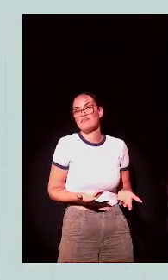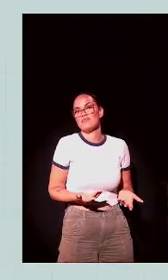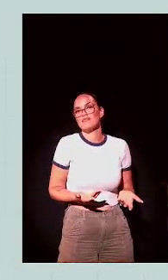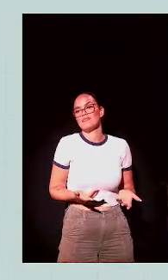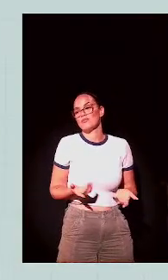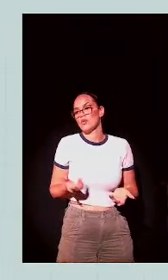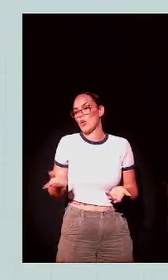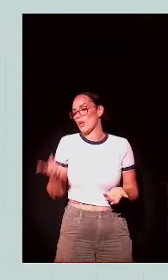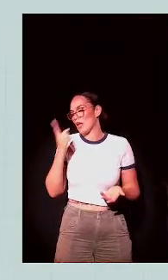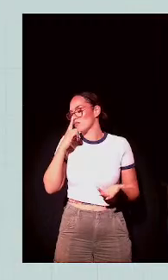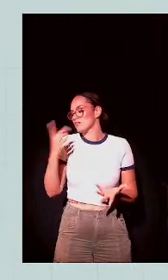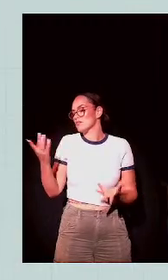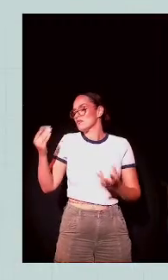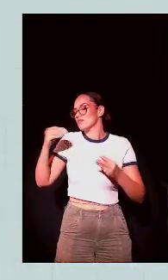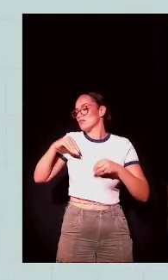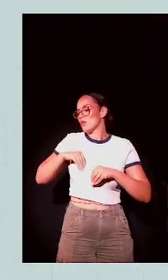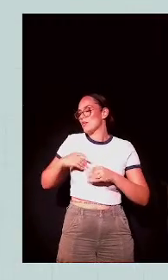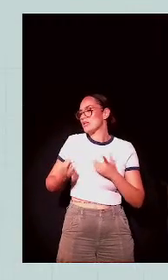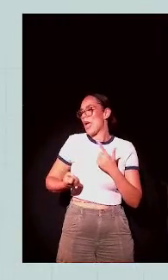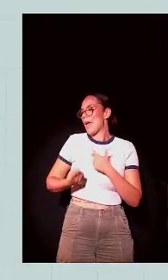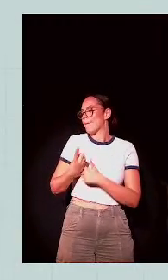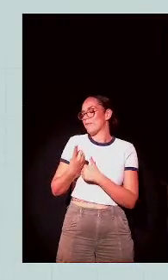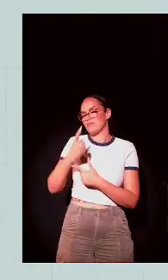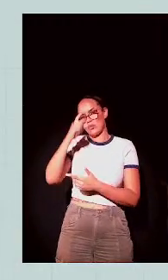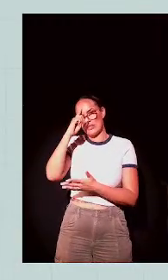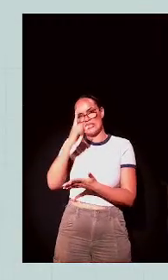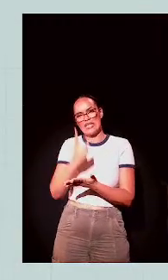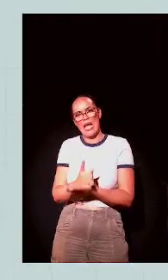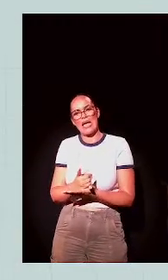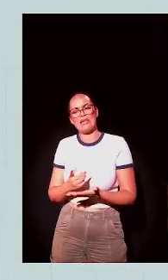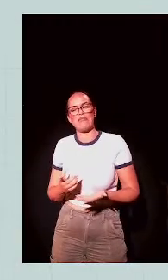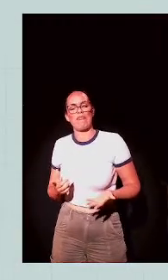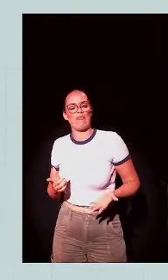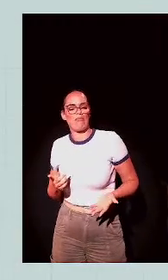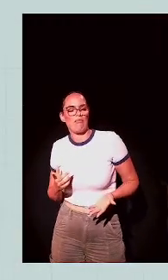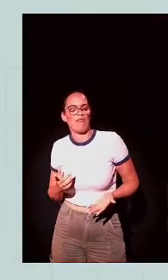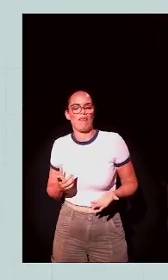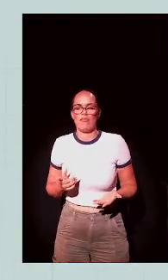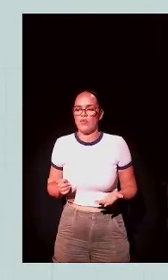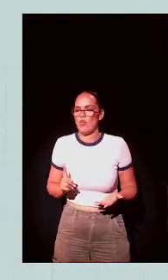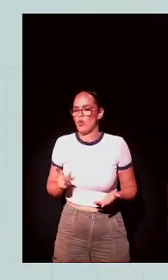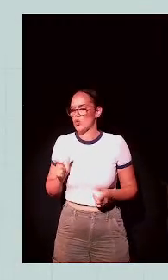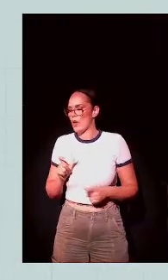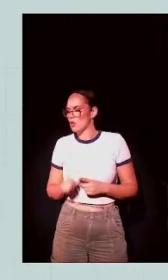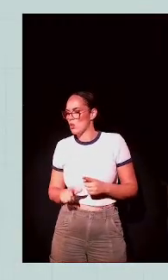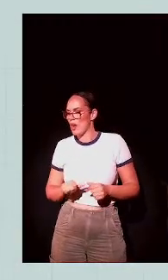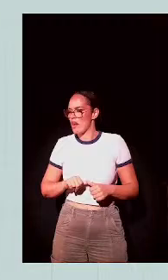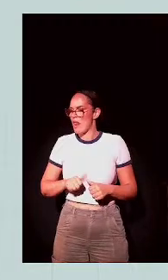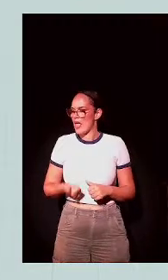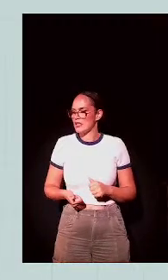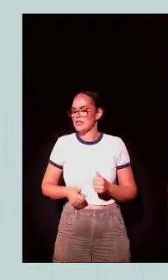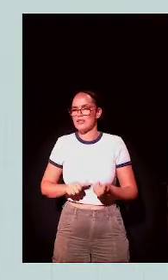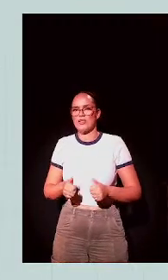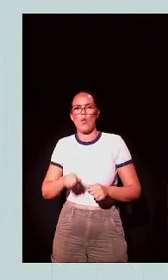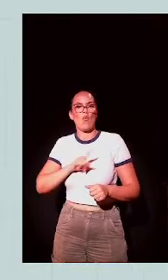what's happening and decide. It's not forcing you note by note to keep up physically with the